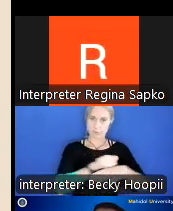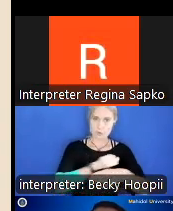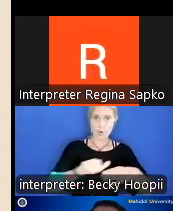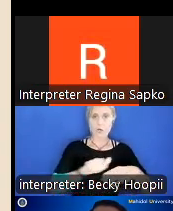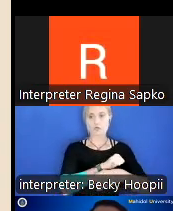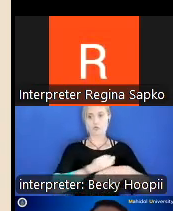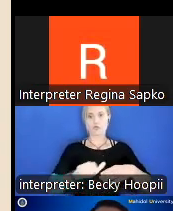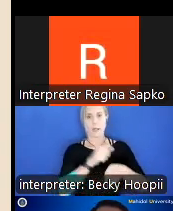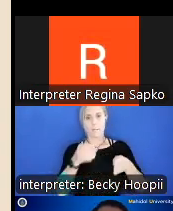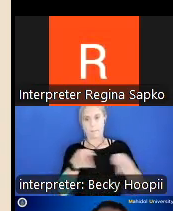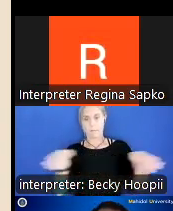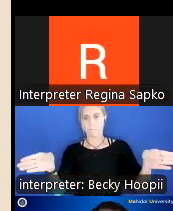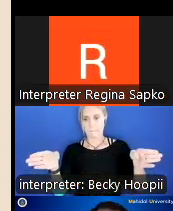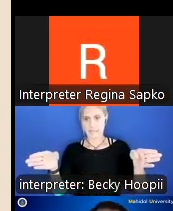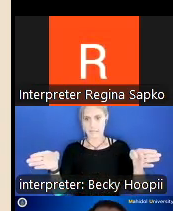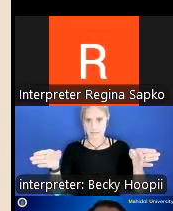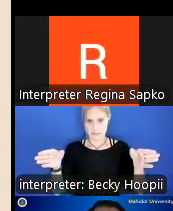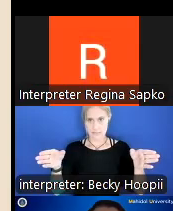with training partnership.